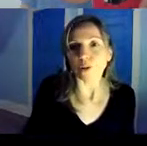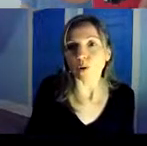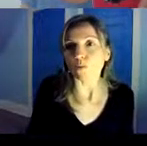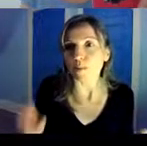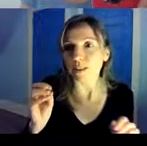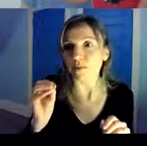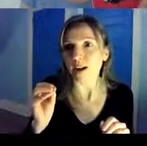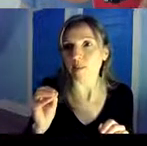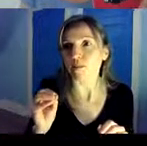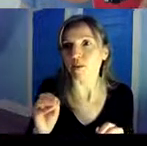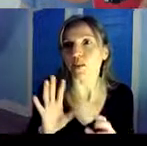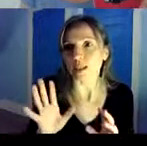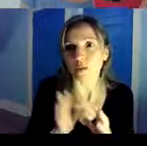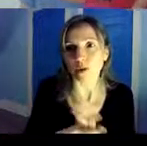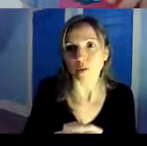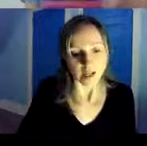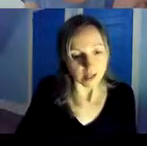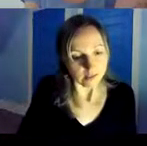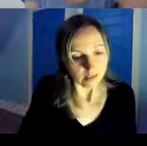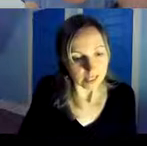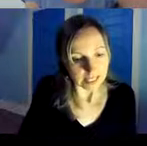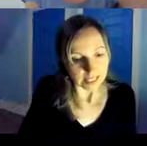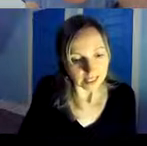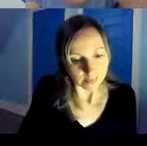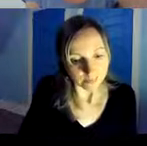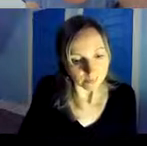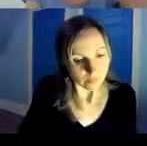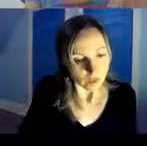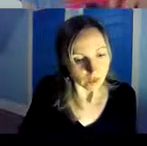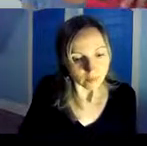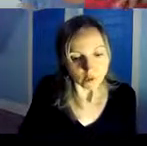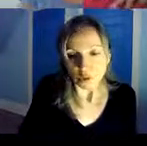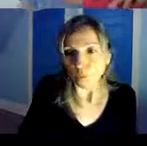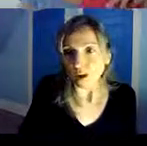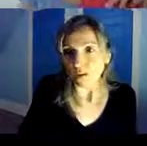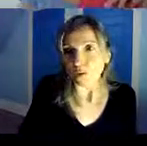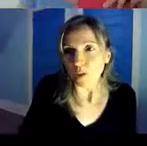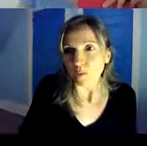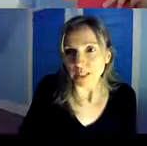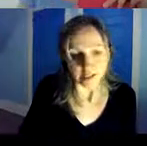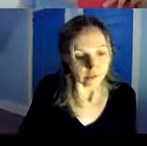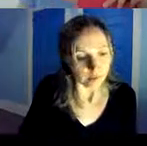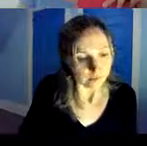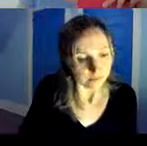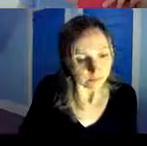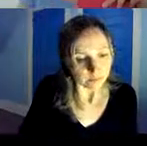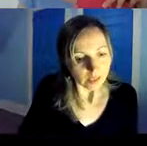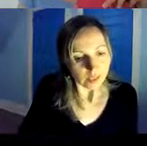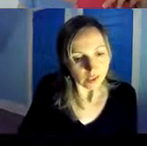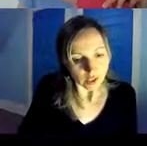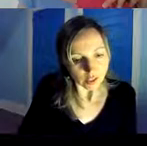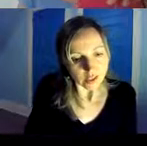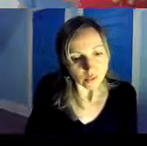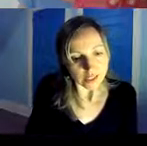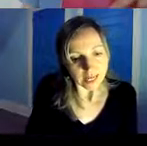it can grow from a little fragment of root. It can grow very easily. If you're near water, you want to be really careful.